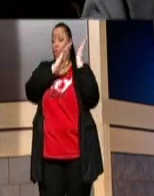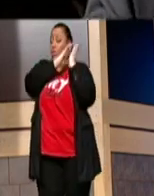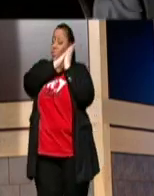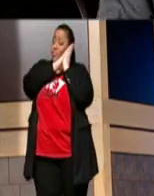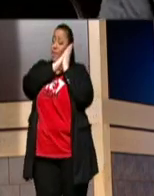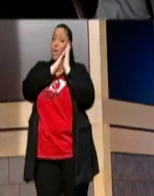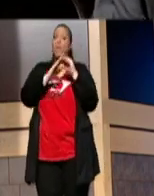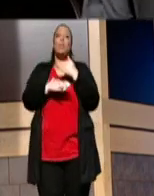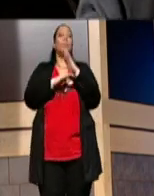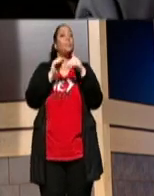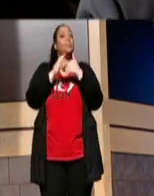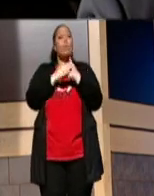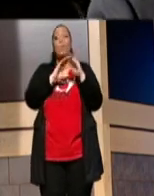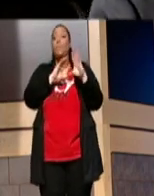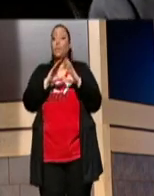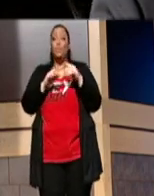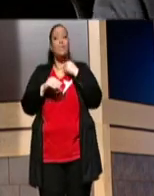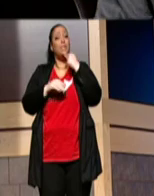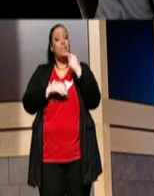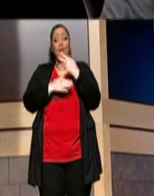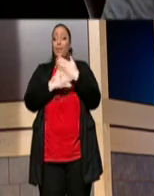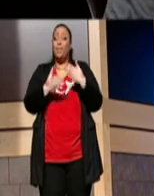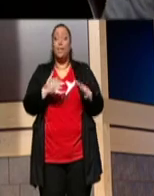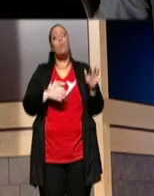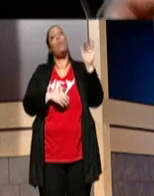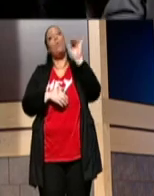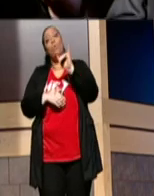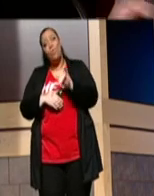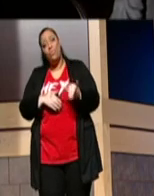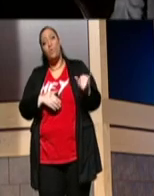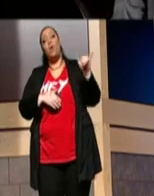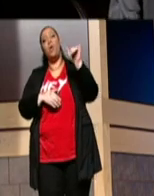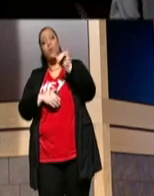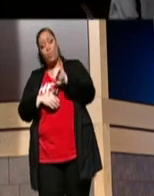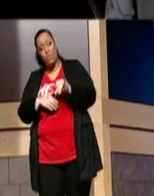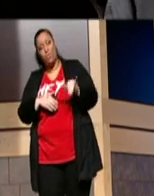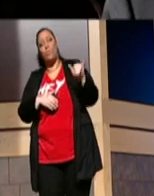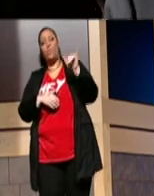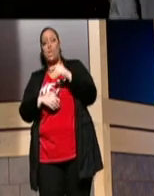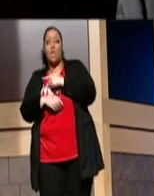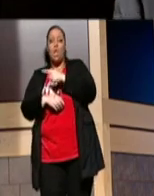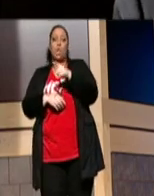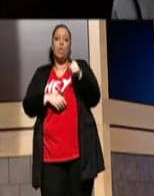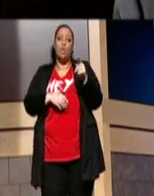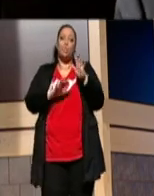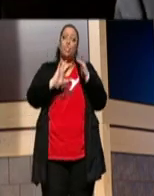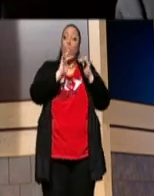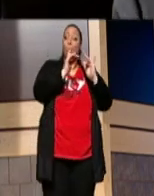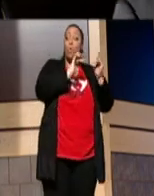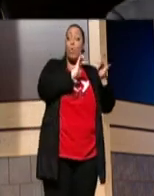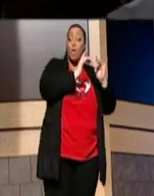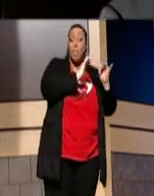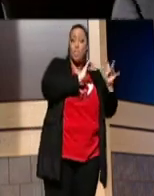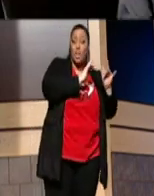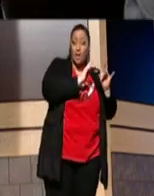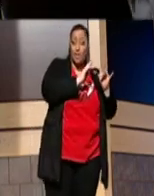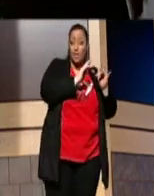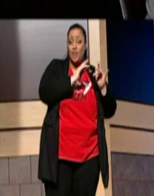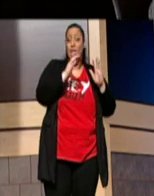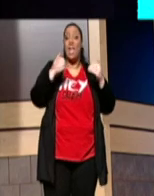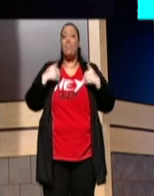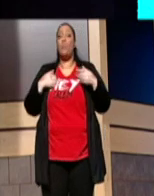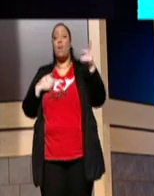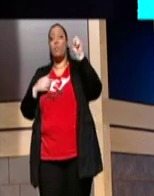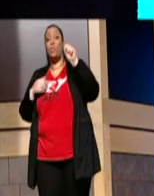they're doing is regurgitating these old negative facts. Those of you who are online or on stream on a platform and you have a